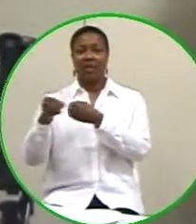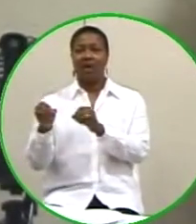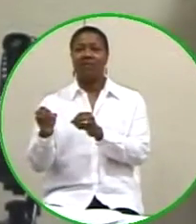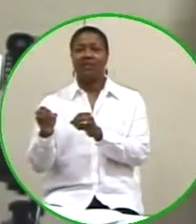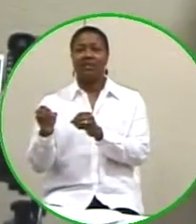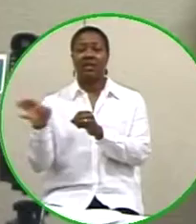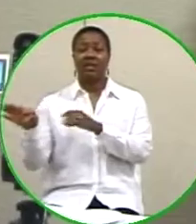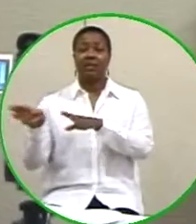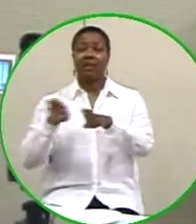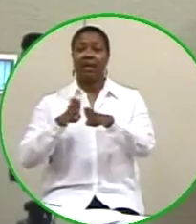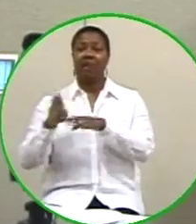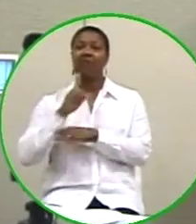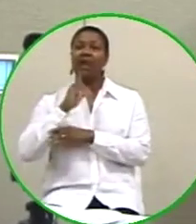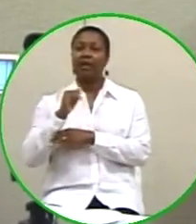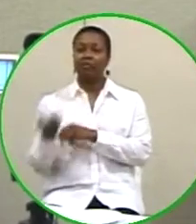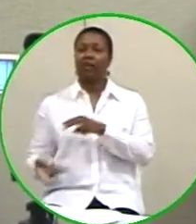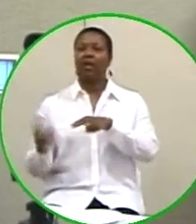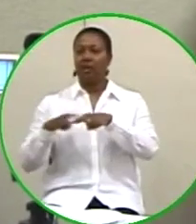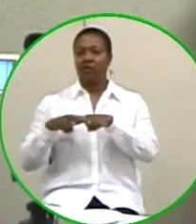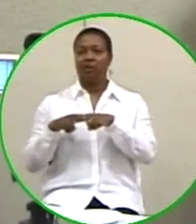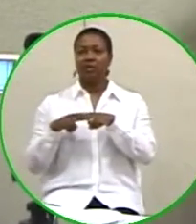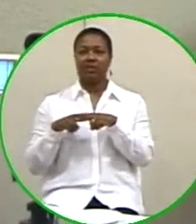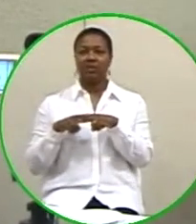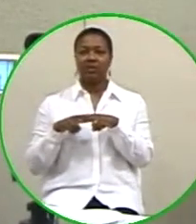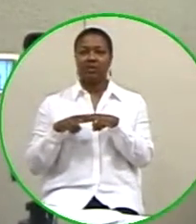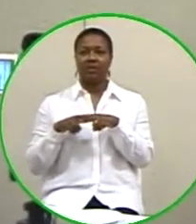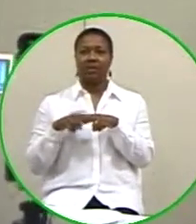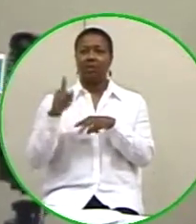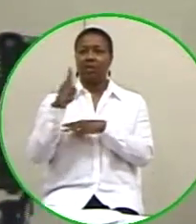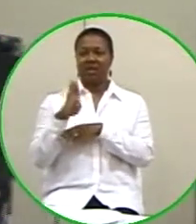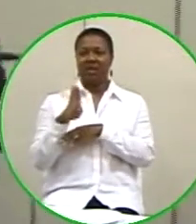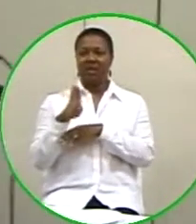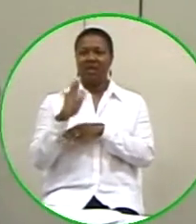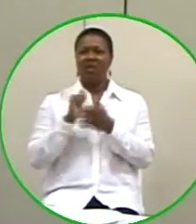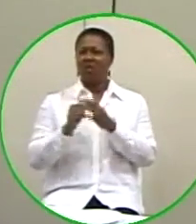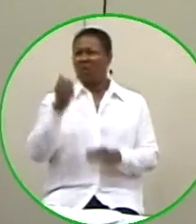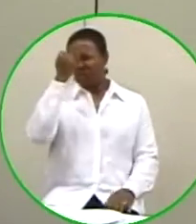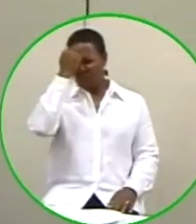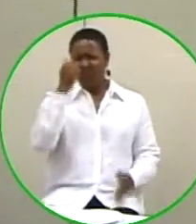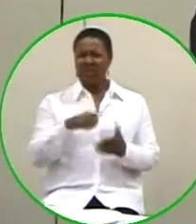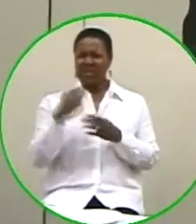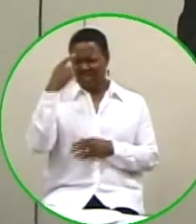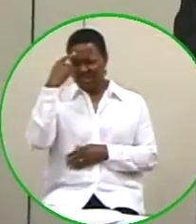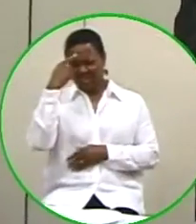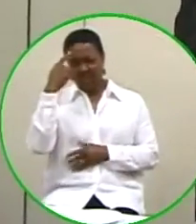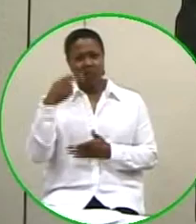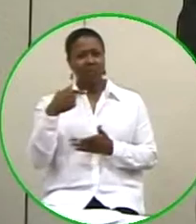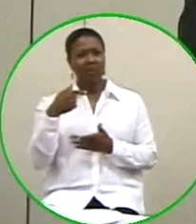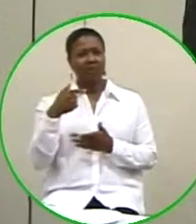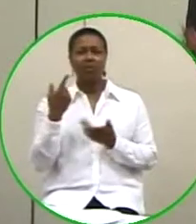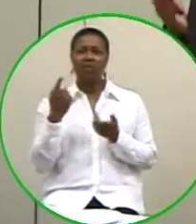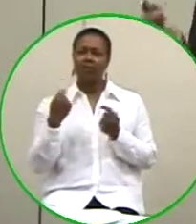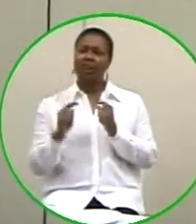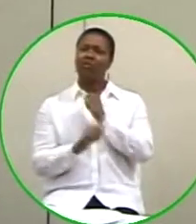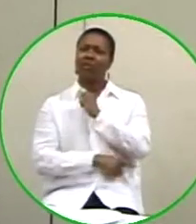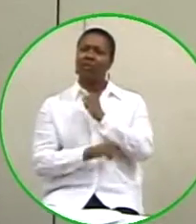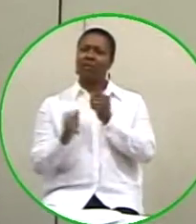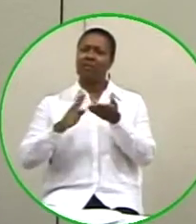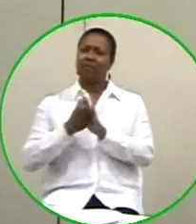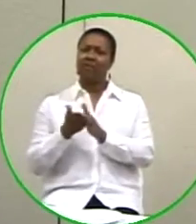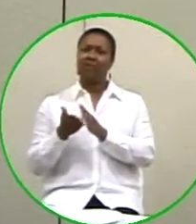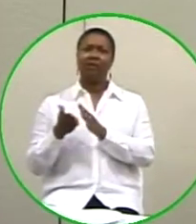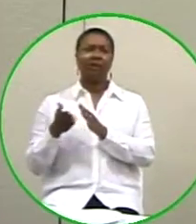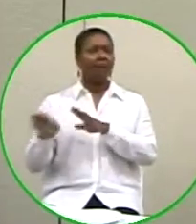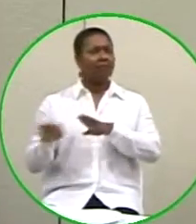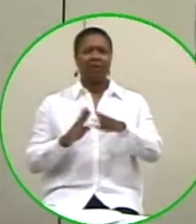and his behavior actually increased. What a goof. What's this kid thinking? We went to punish him and his behavior got worse.